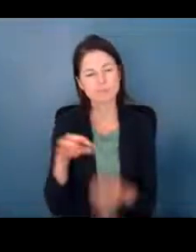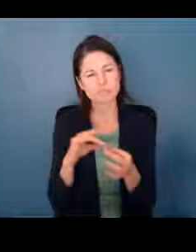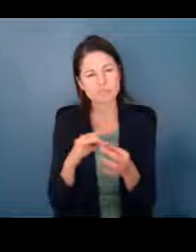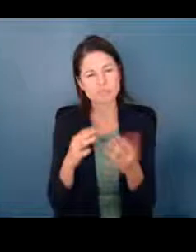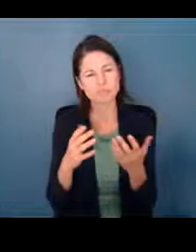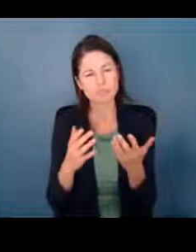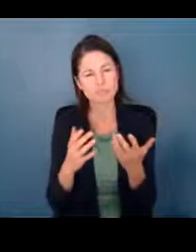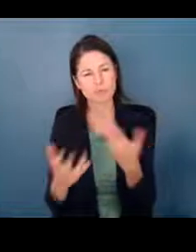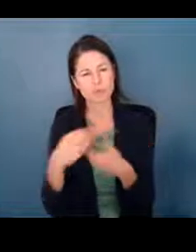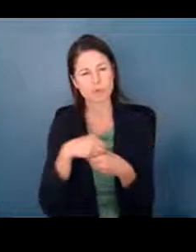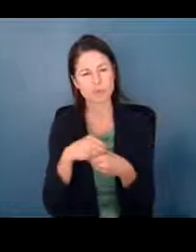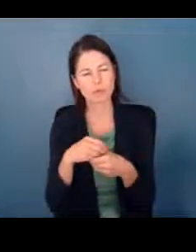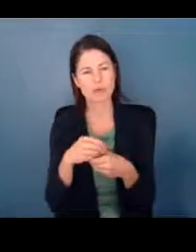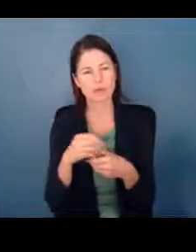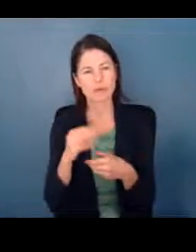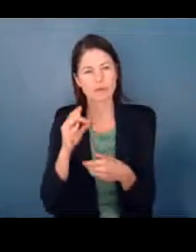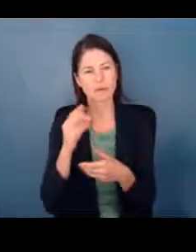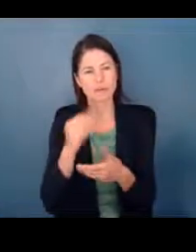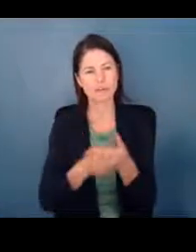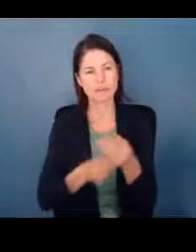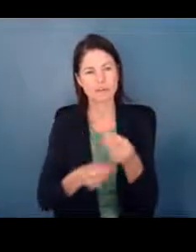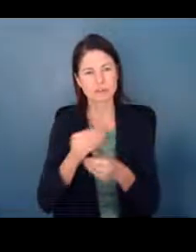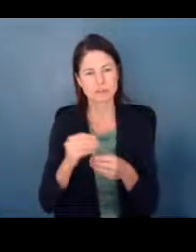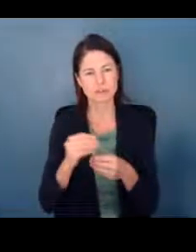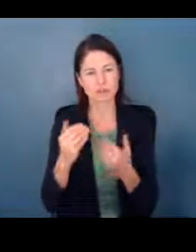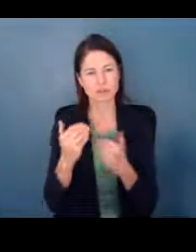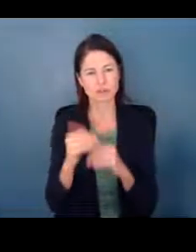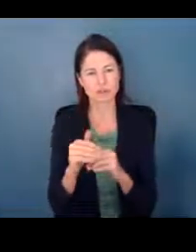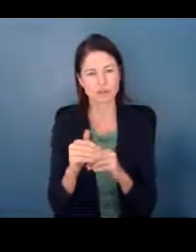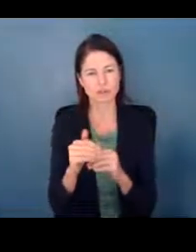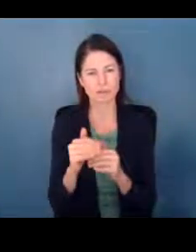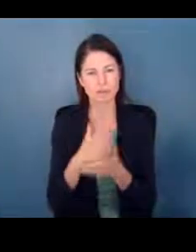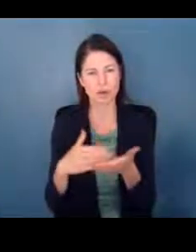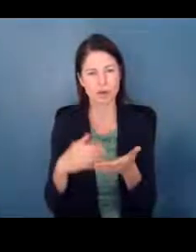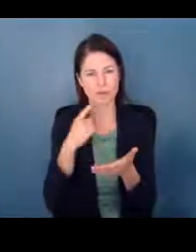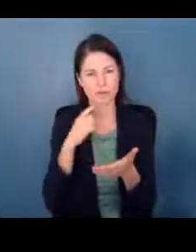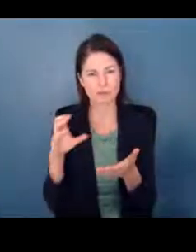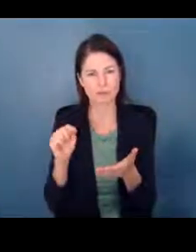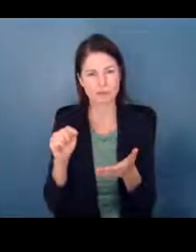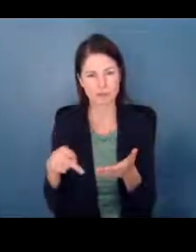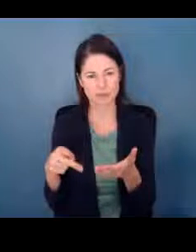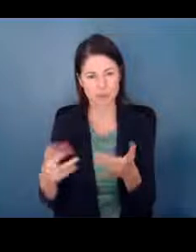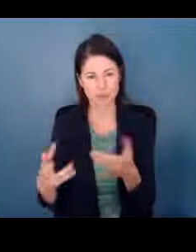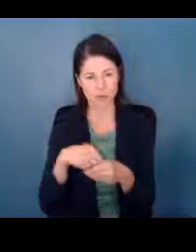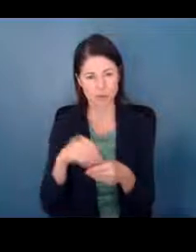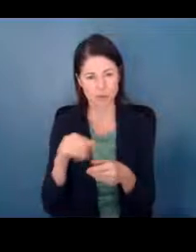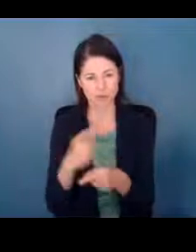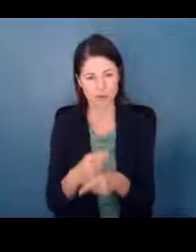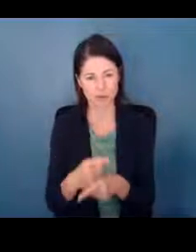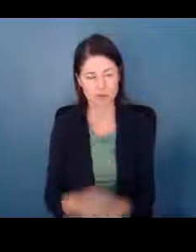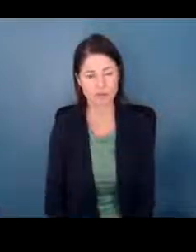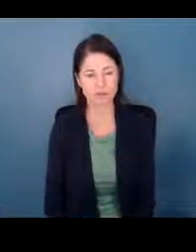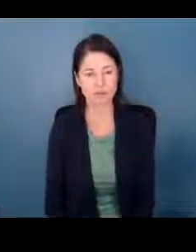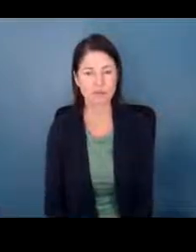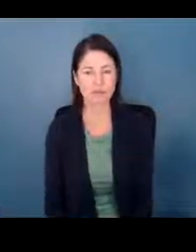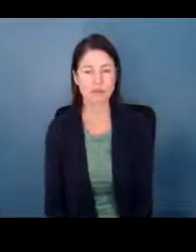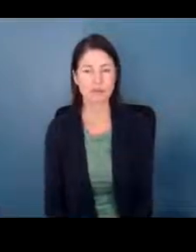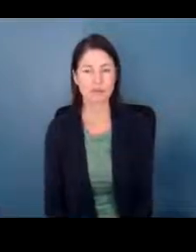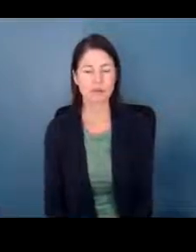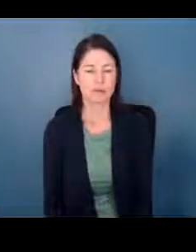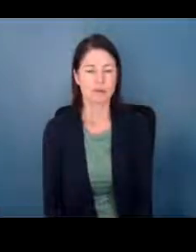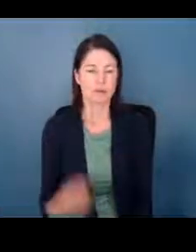constrained component and the CTP. Correct? That is something that we will be